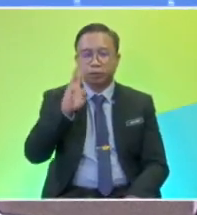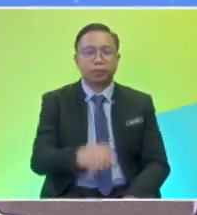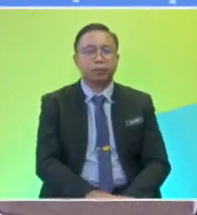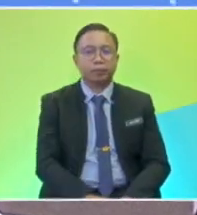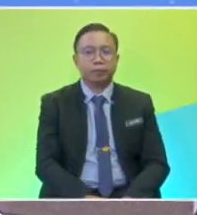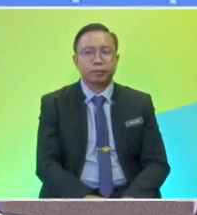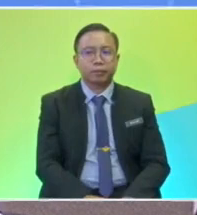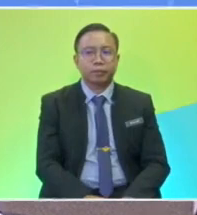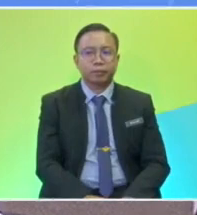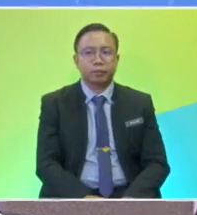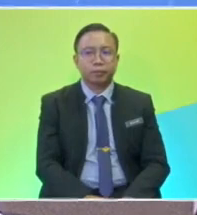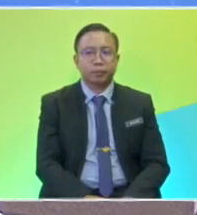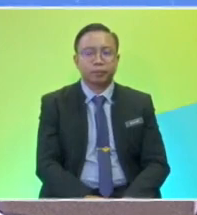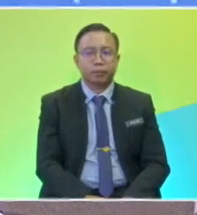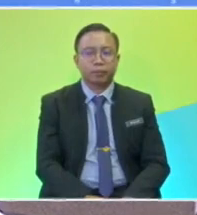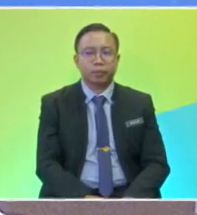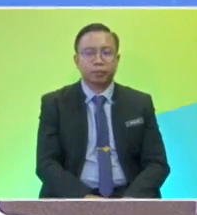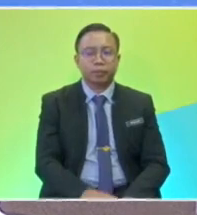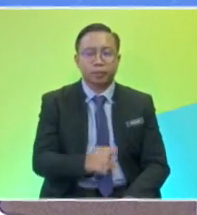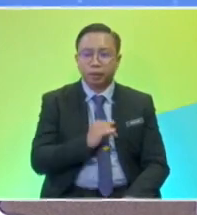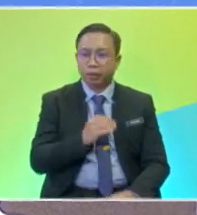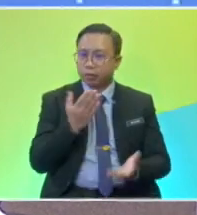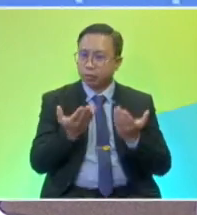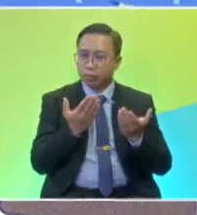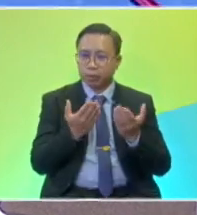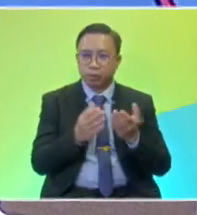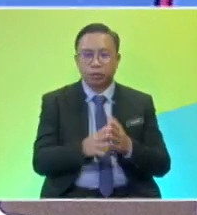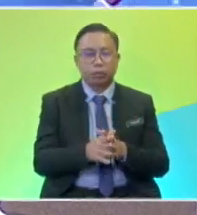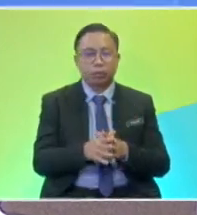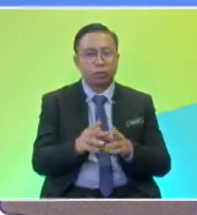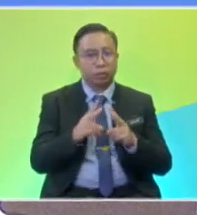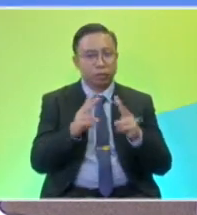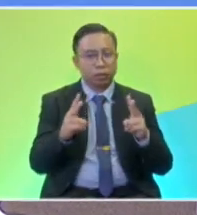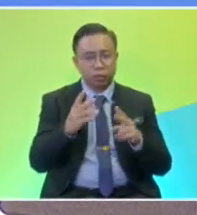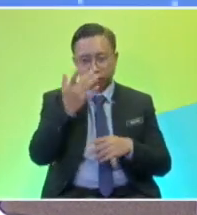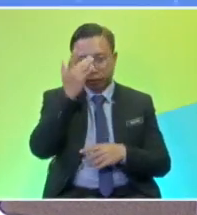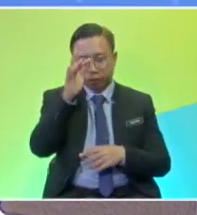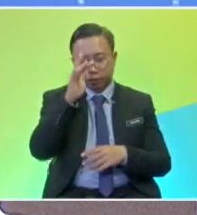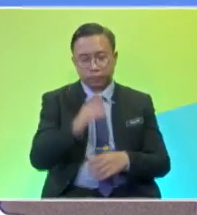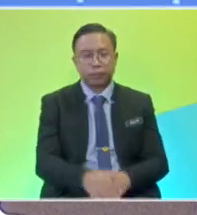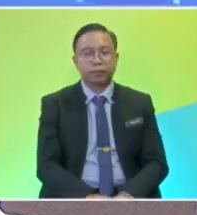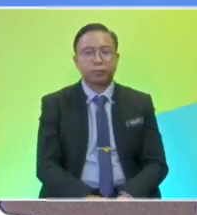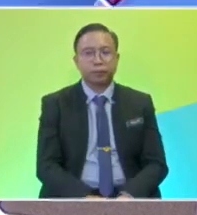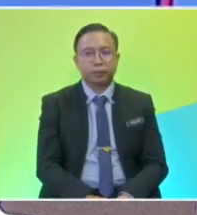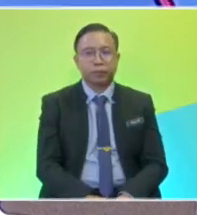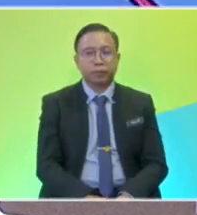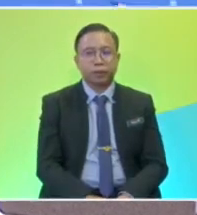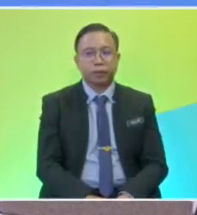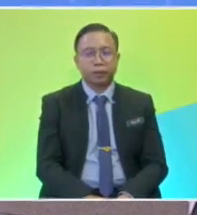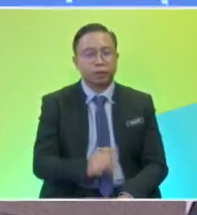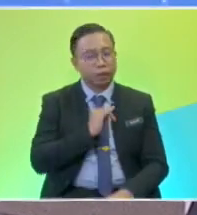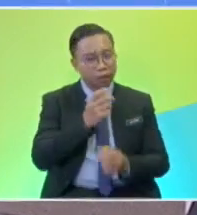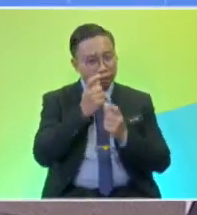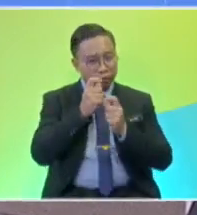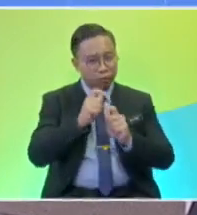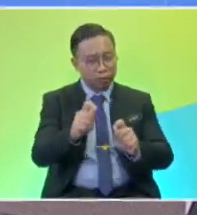it a try. So I might not be very accurately presenting this Mr. Skeleton here, but I'm going to try,